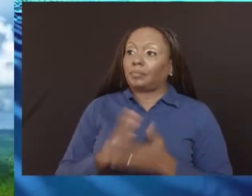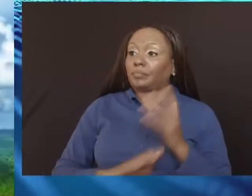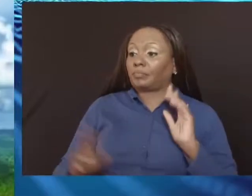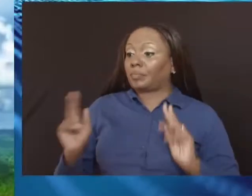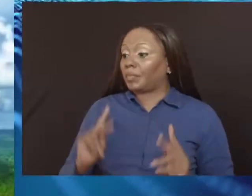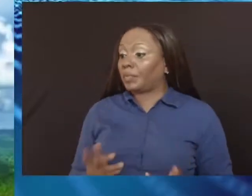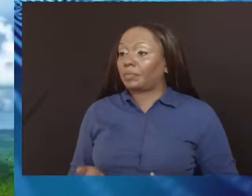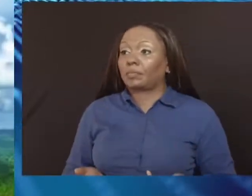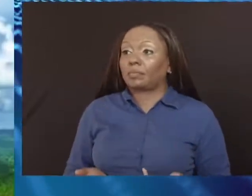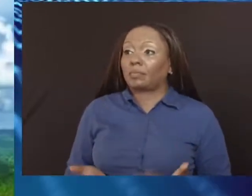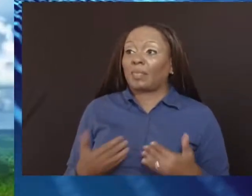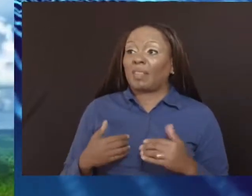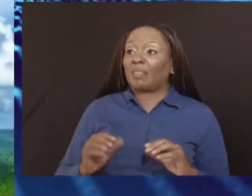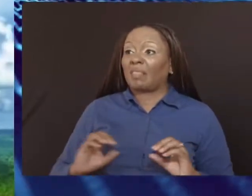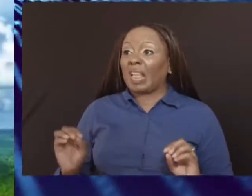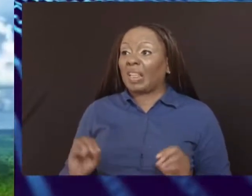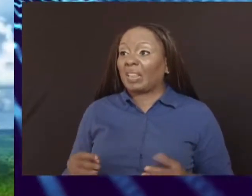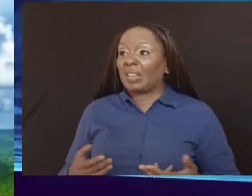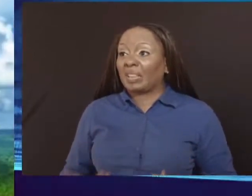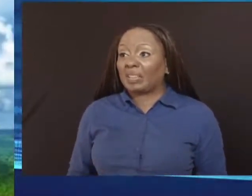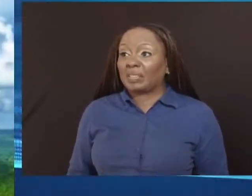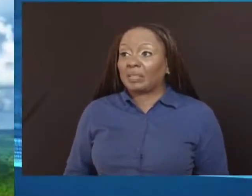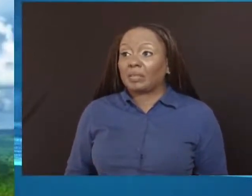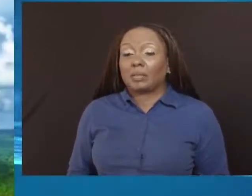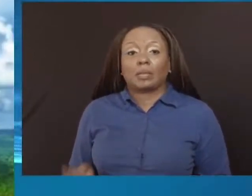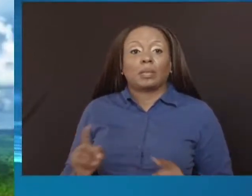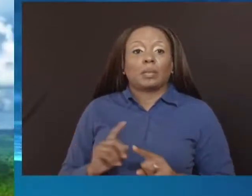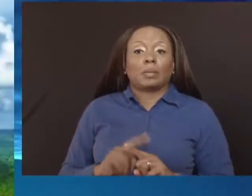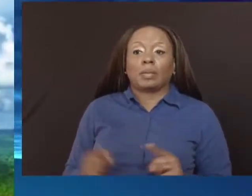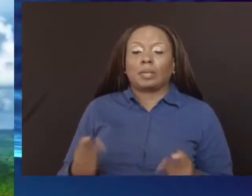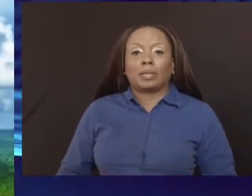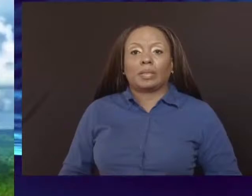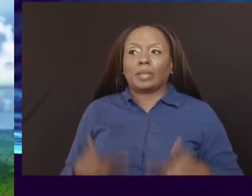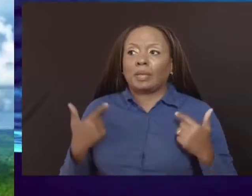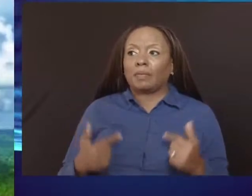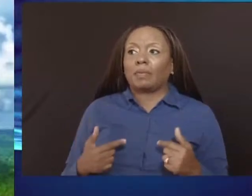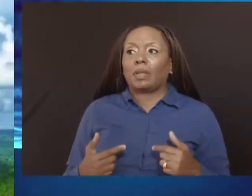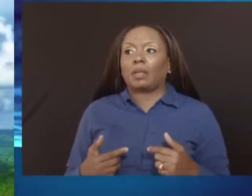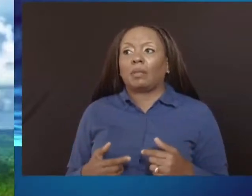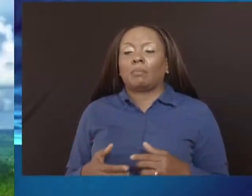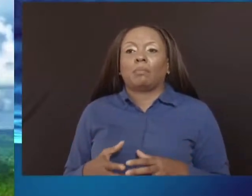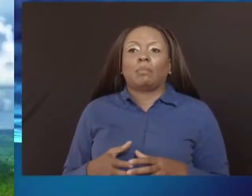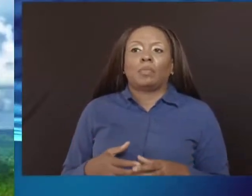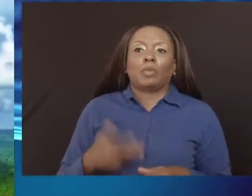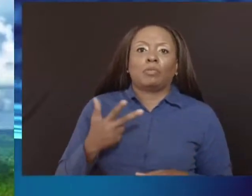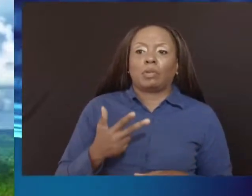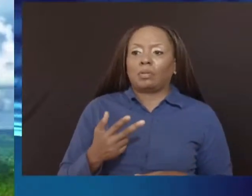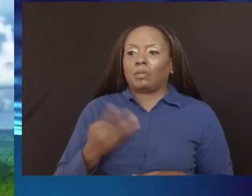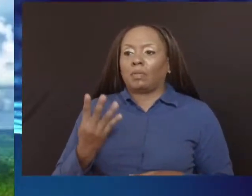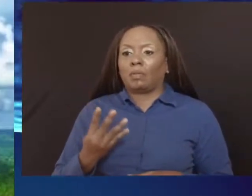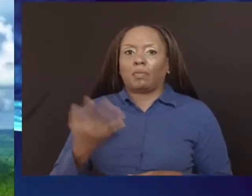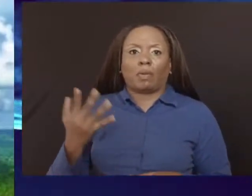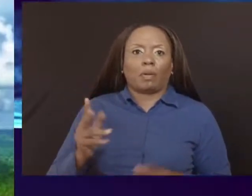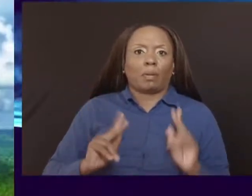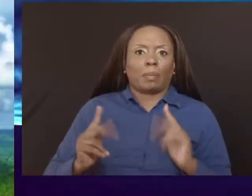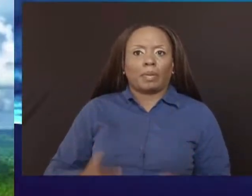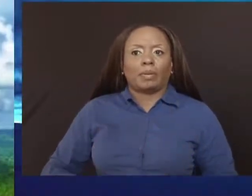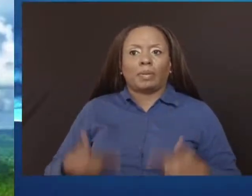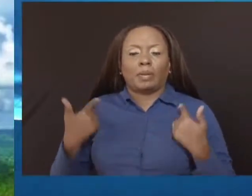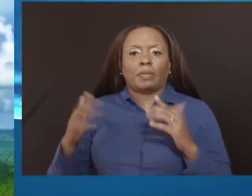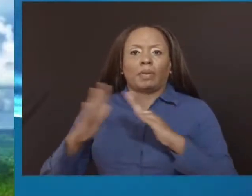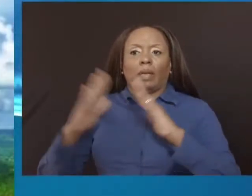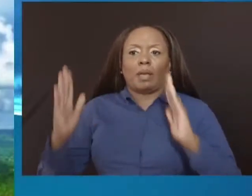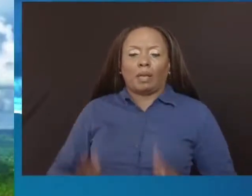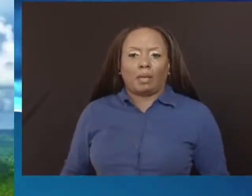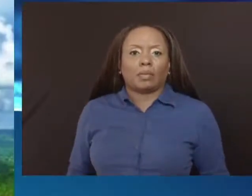symptoms, who may be in a densely populated home. They may have 3, 4, 5 persons in that home,